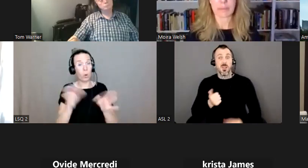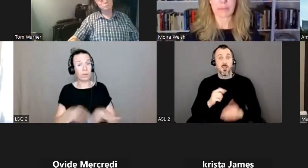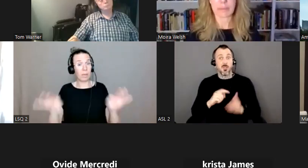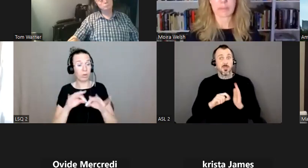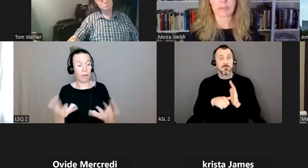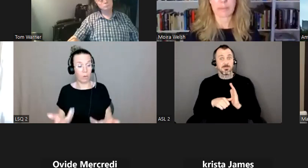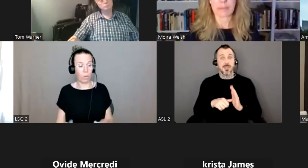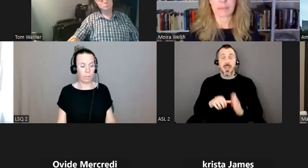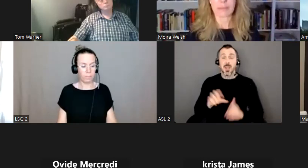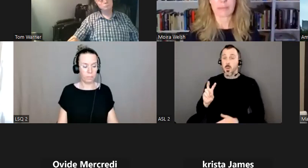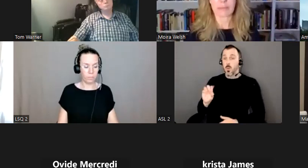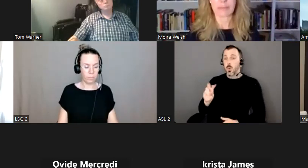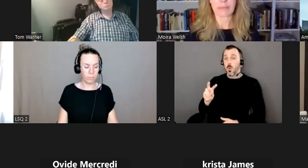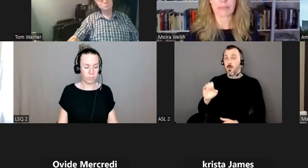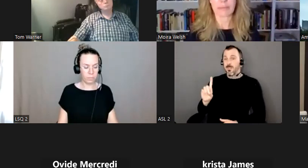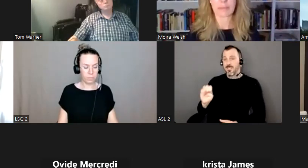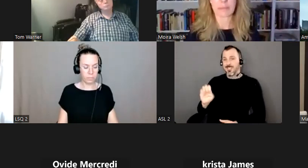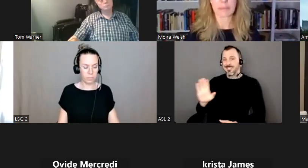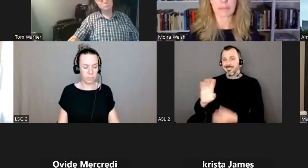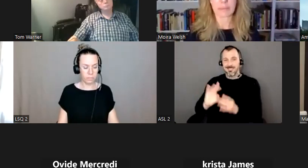broaden our perspective and understand that